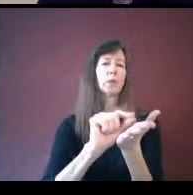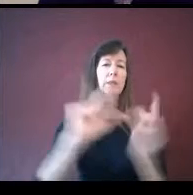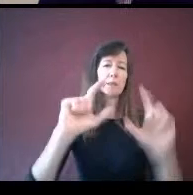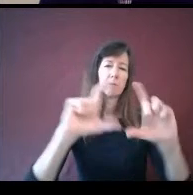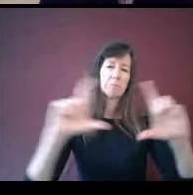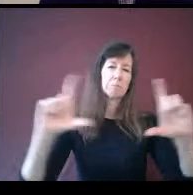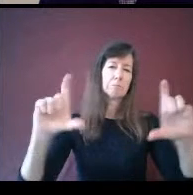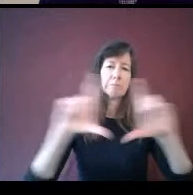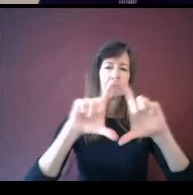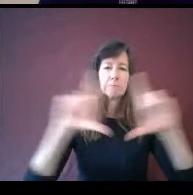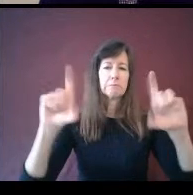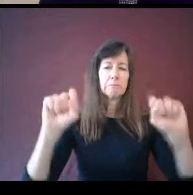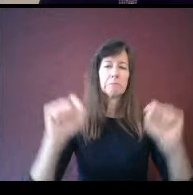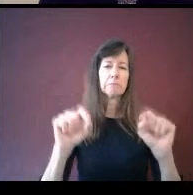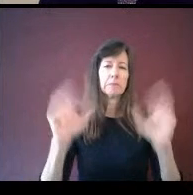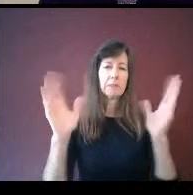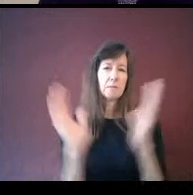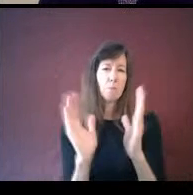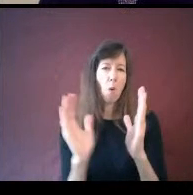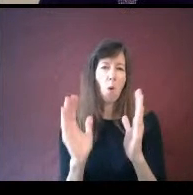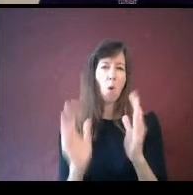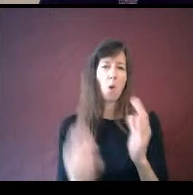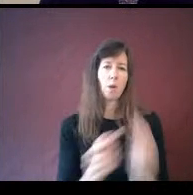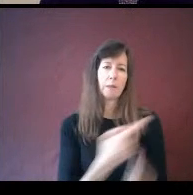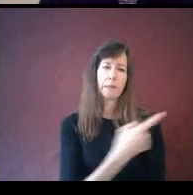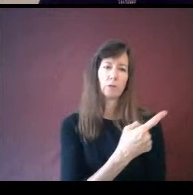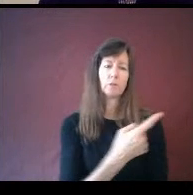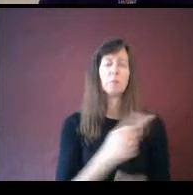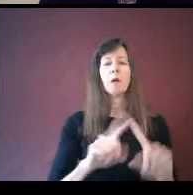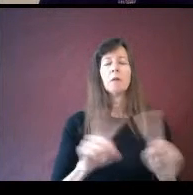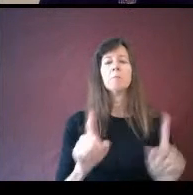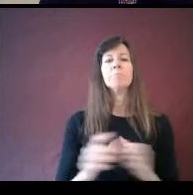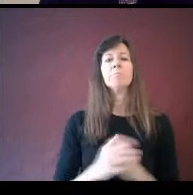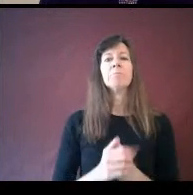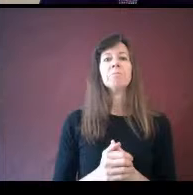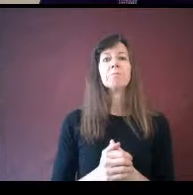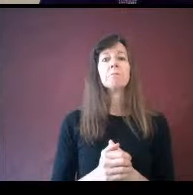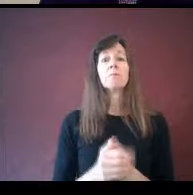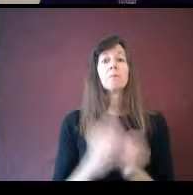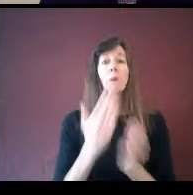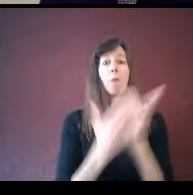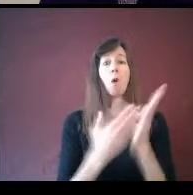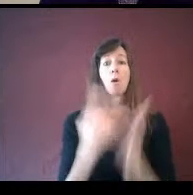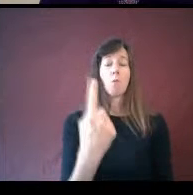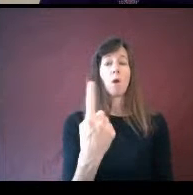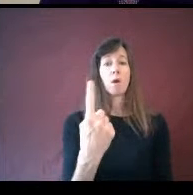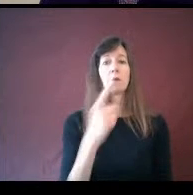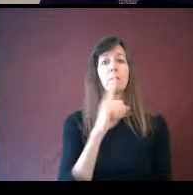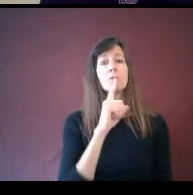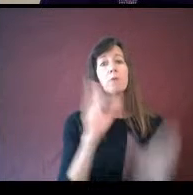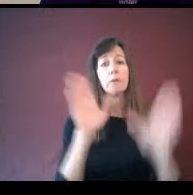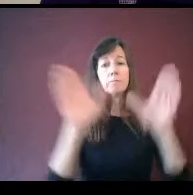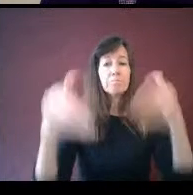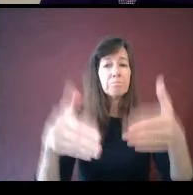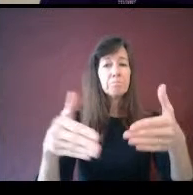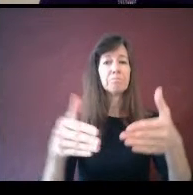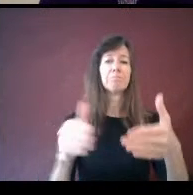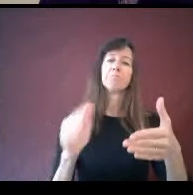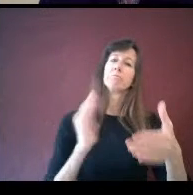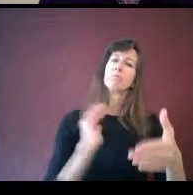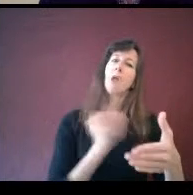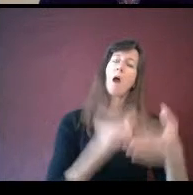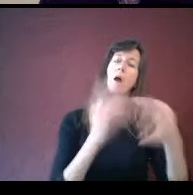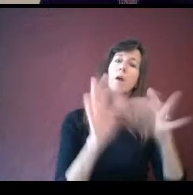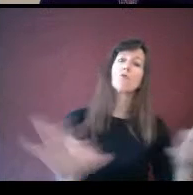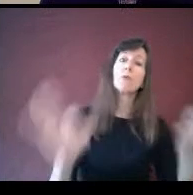but essentially phase 1, which is where we still are, is still focused on our critical healthcare workers, our